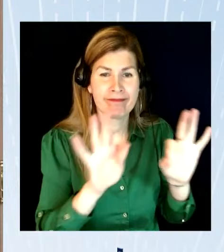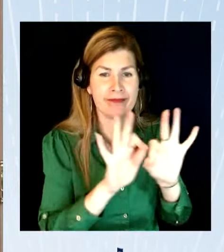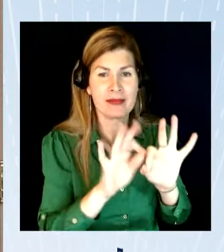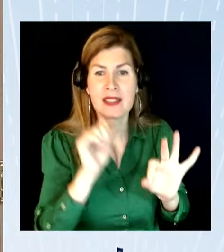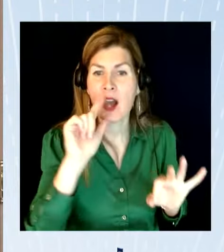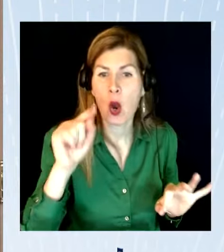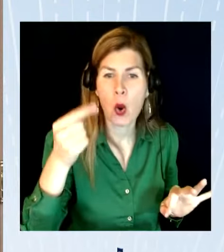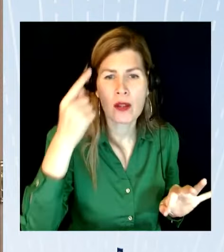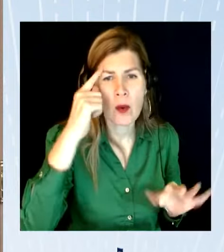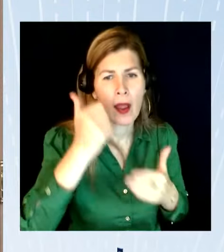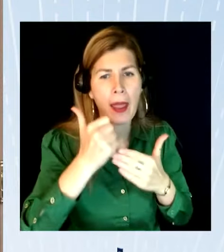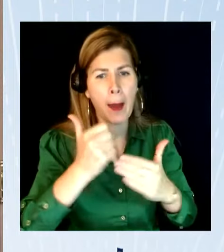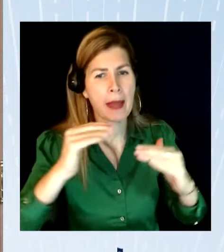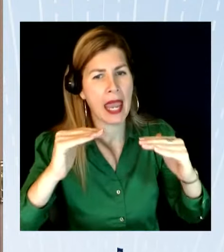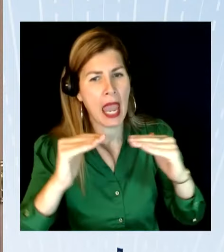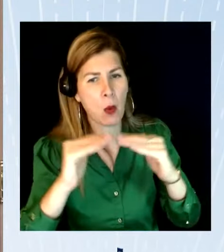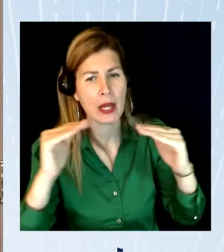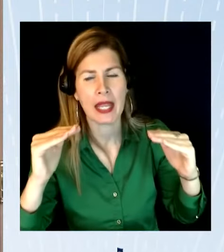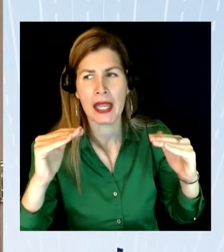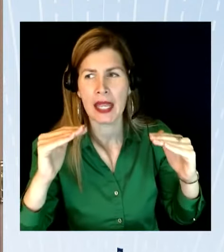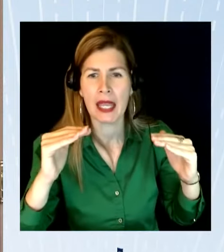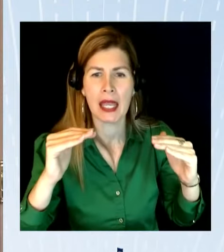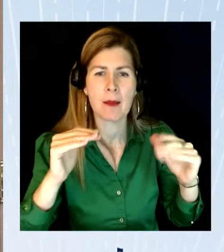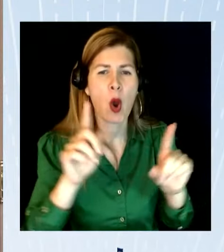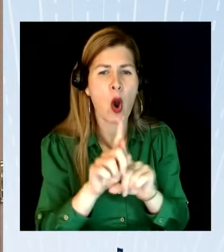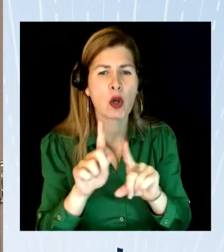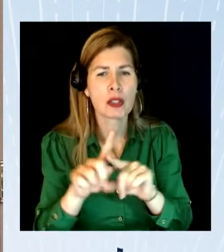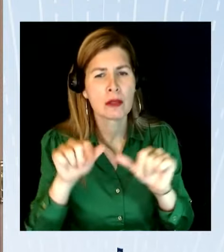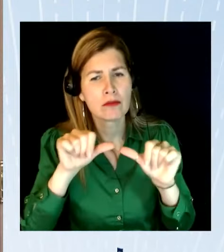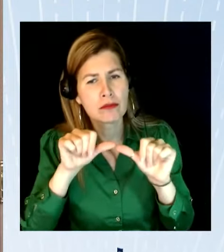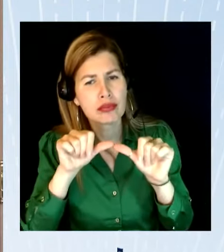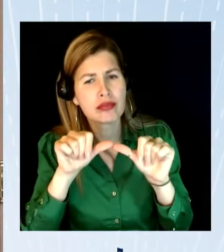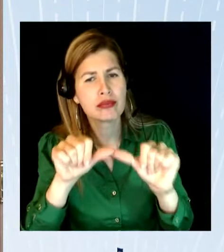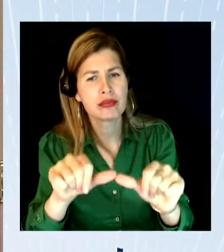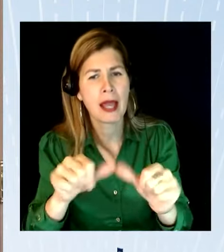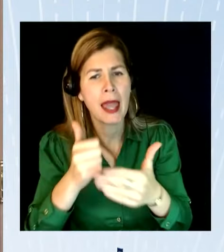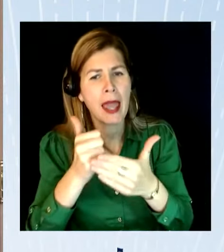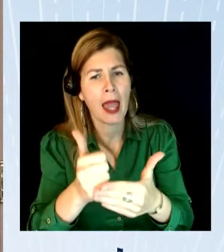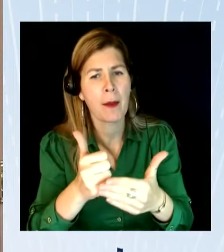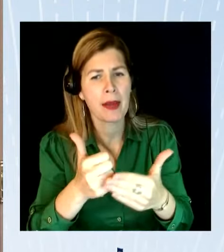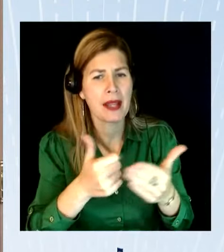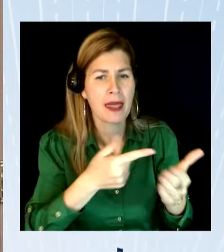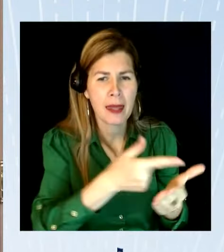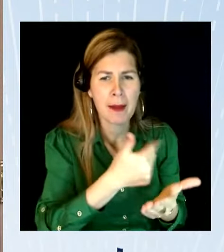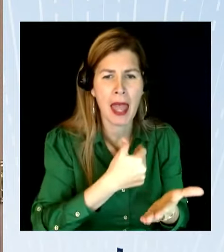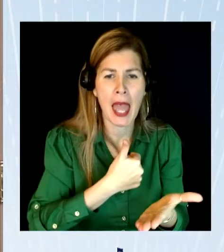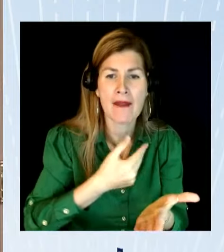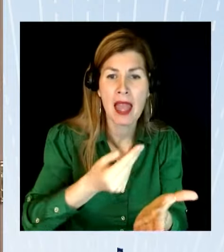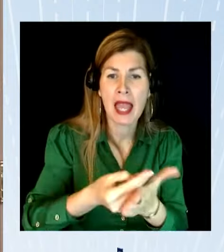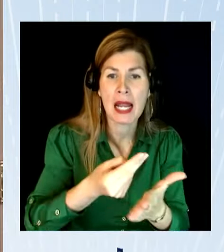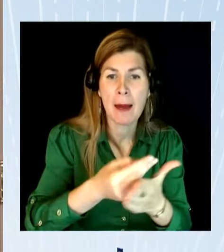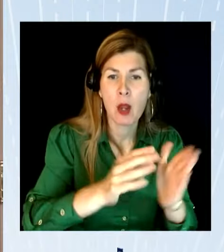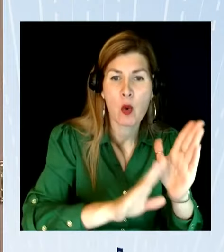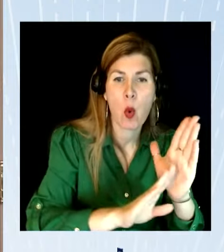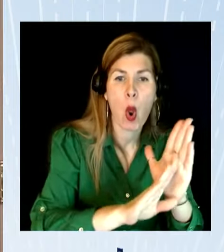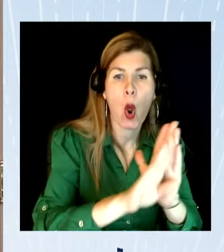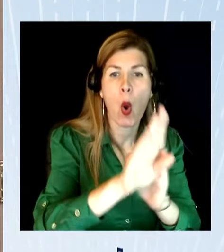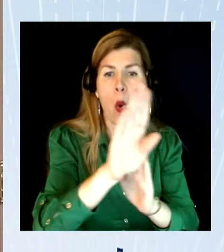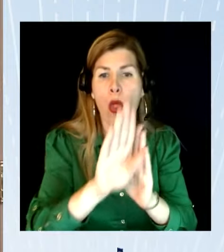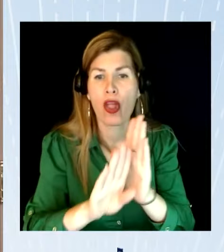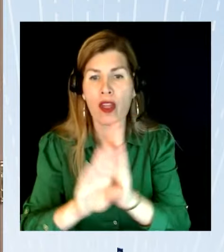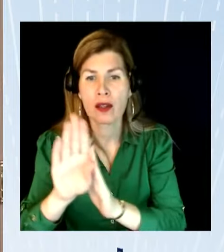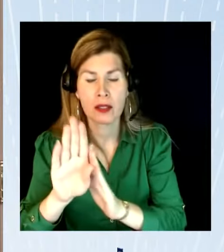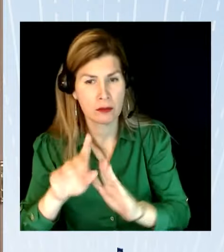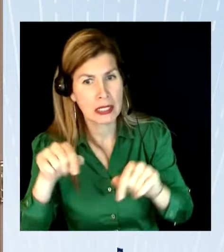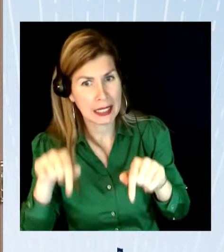equity, but for achieving sustained economic growth and recovery. That's what we're seeing in Massachusetts. I mean, our economy is strong.